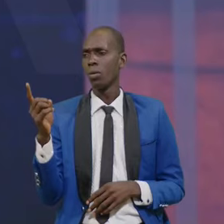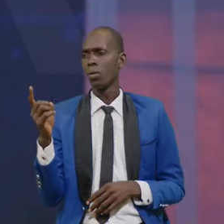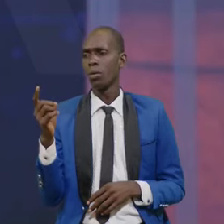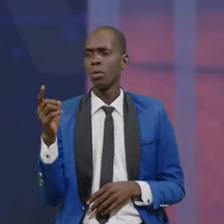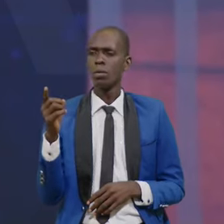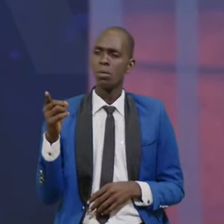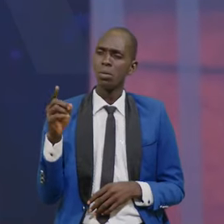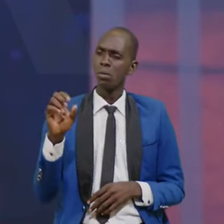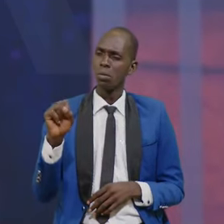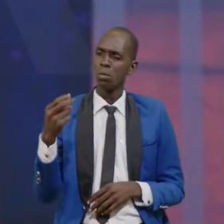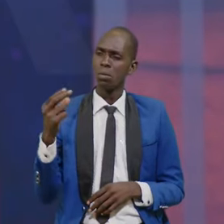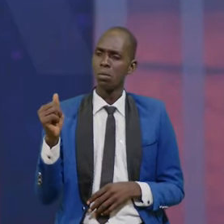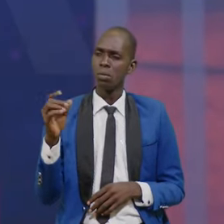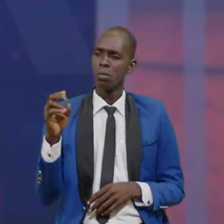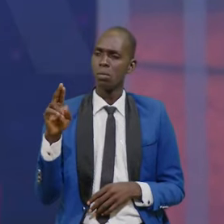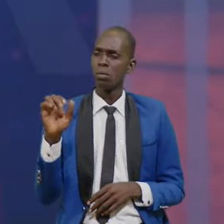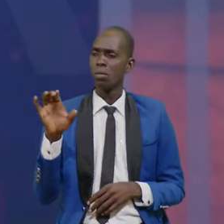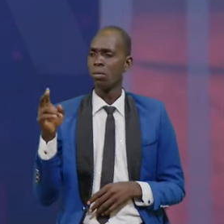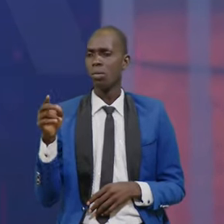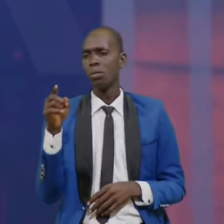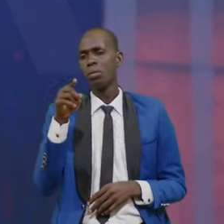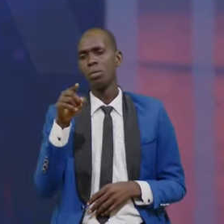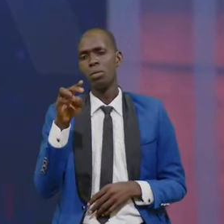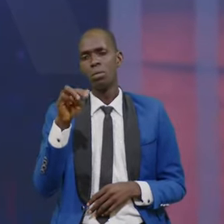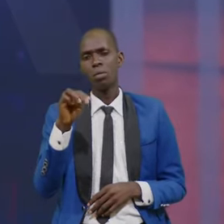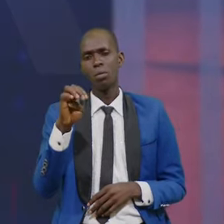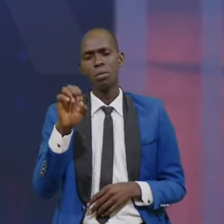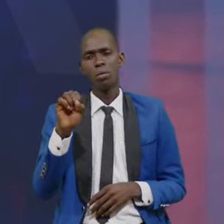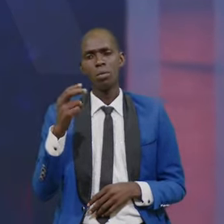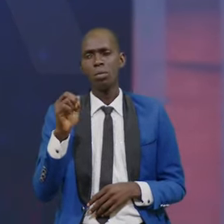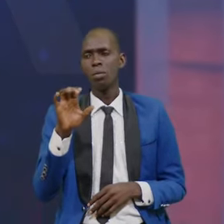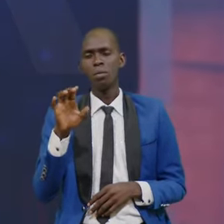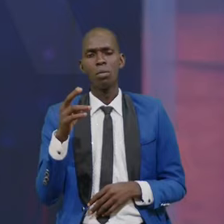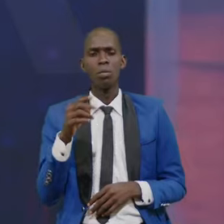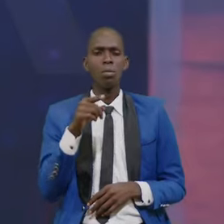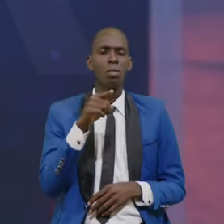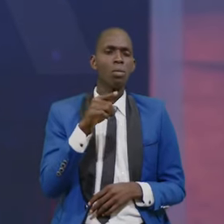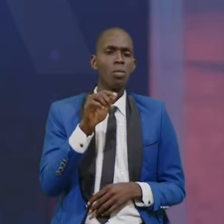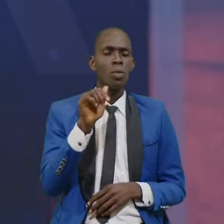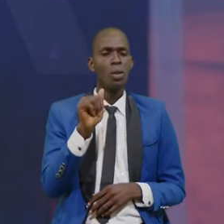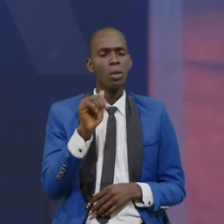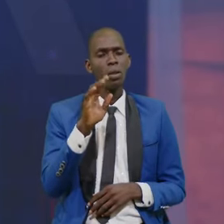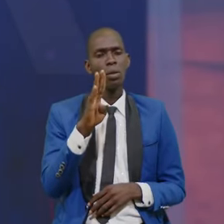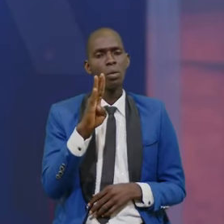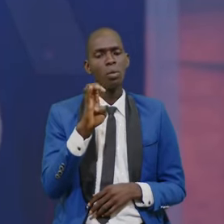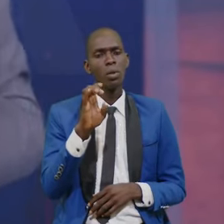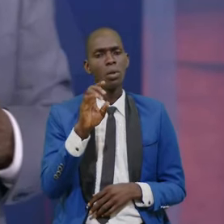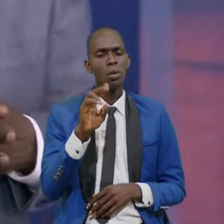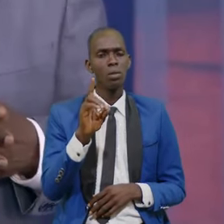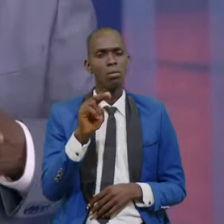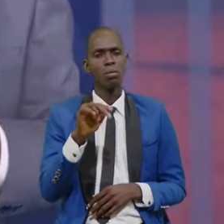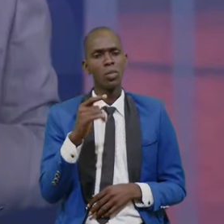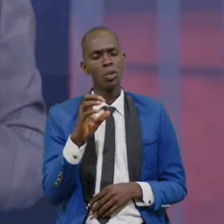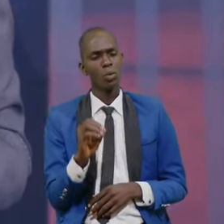that's Abednego. Three, look at that. And then he says, but I see a fourth man. He's